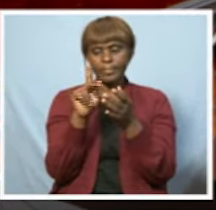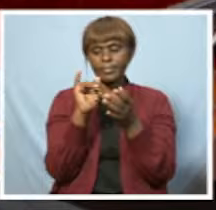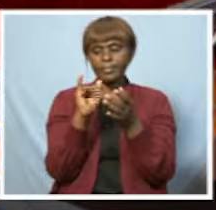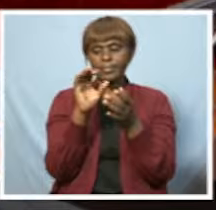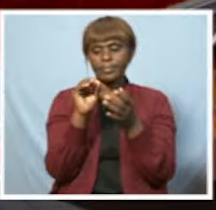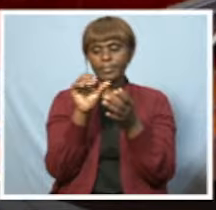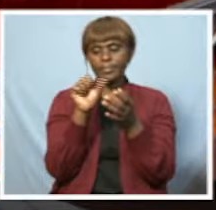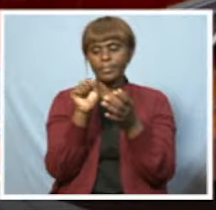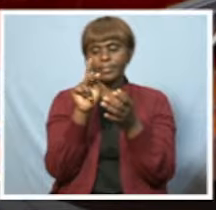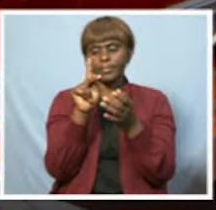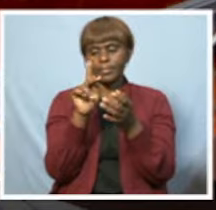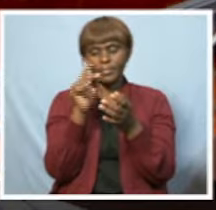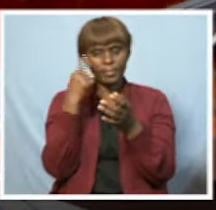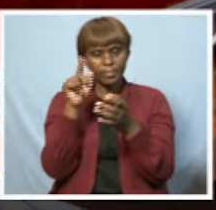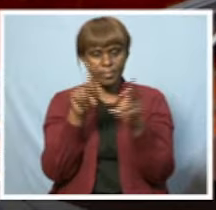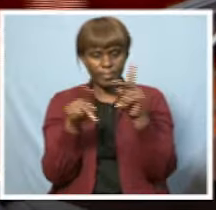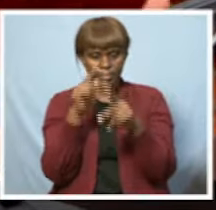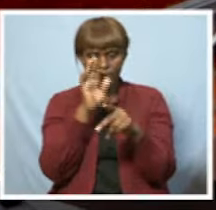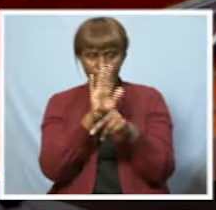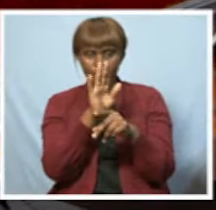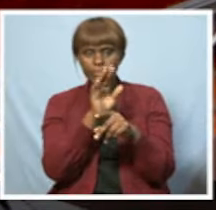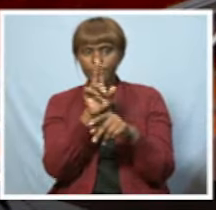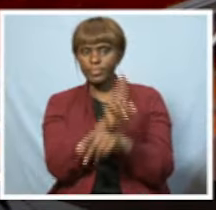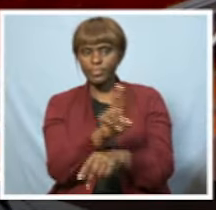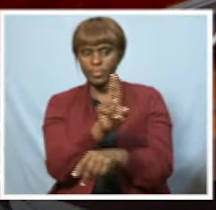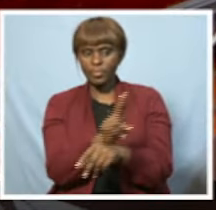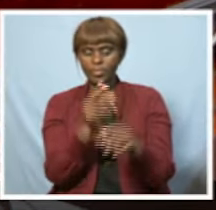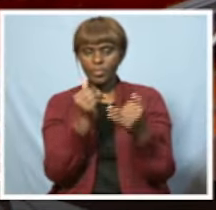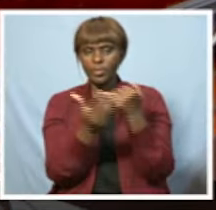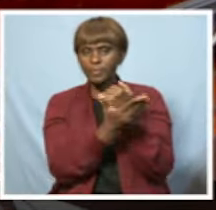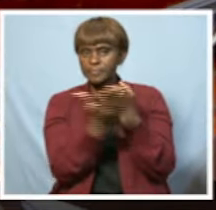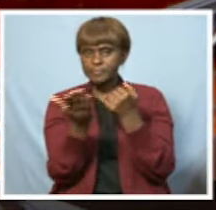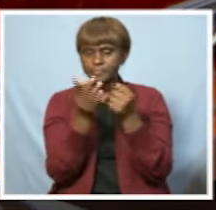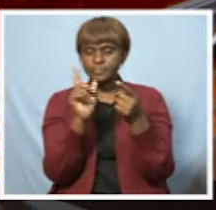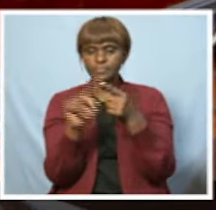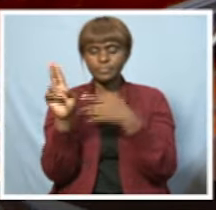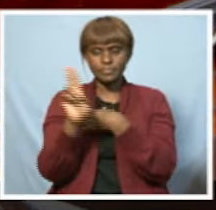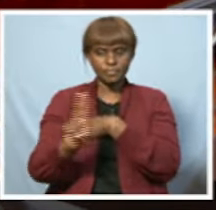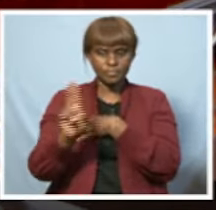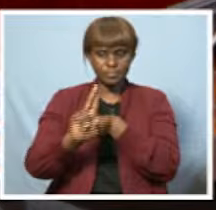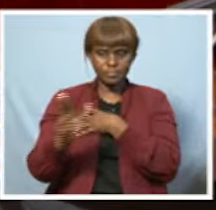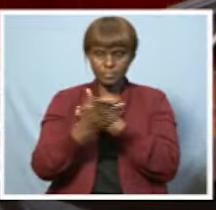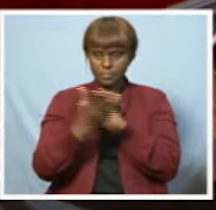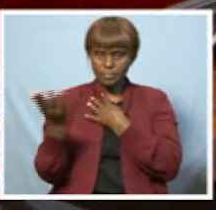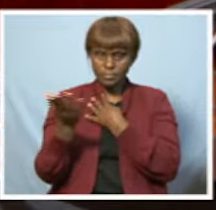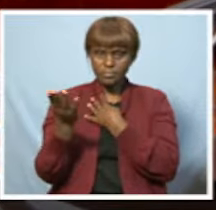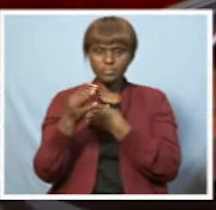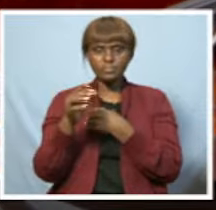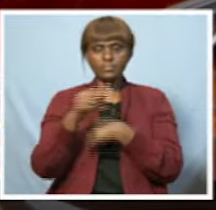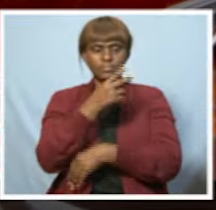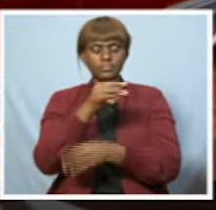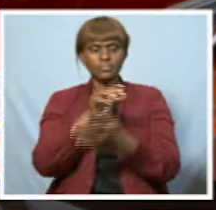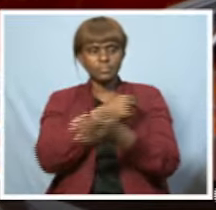you put for the people whose bore you are using to utilize the